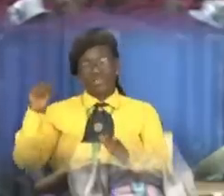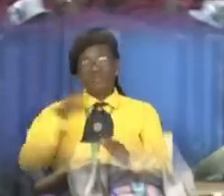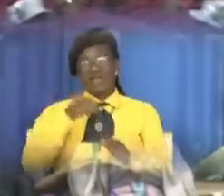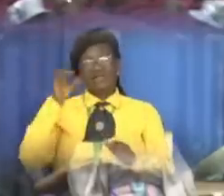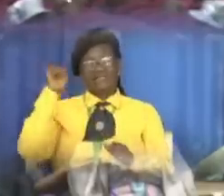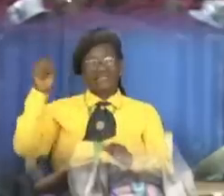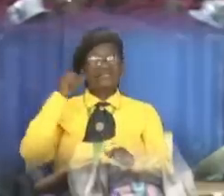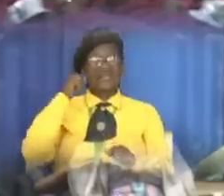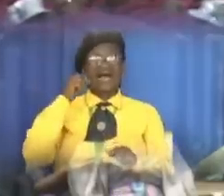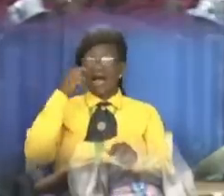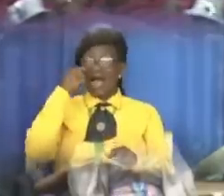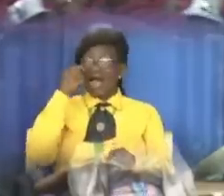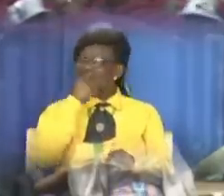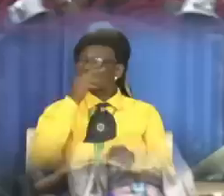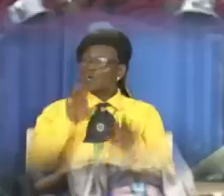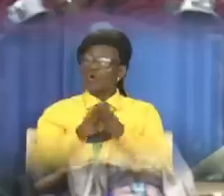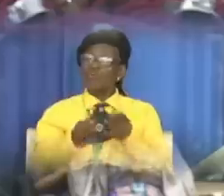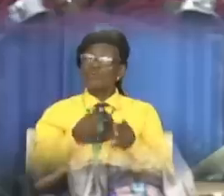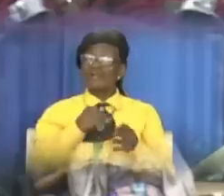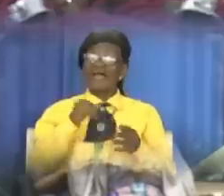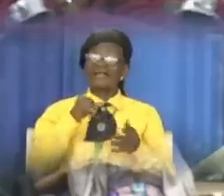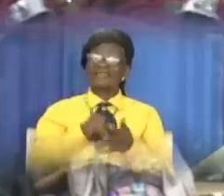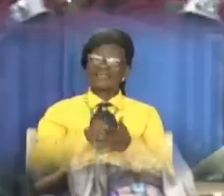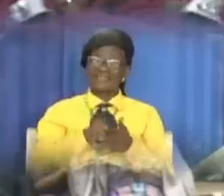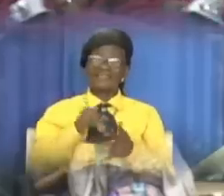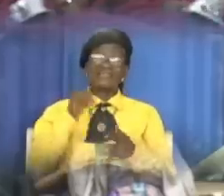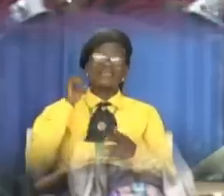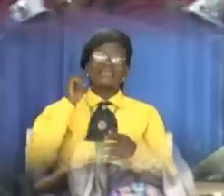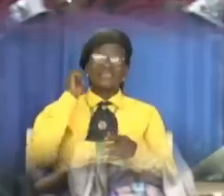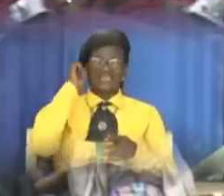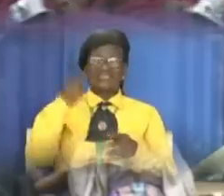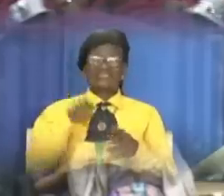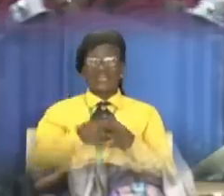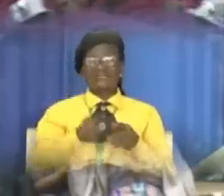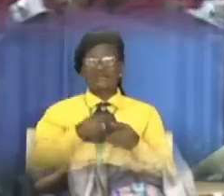to see the invisible.